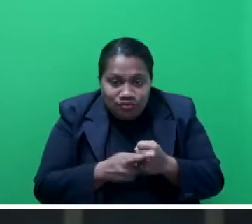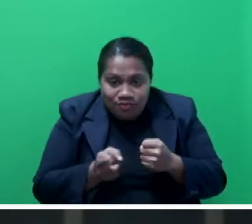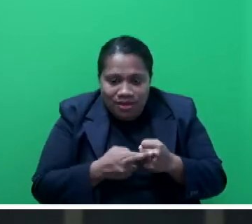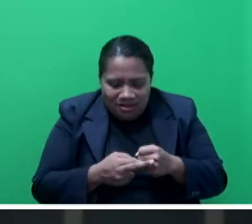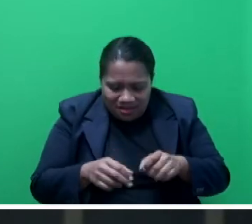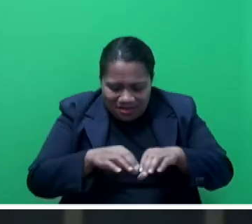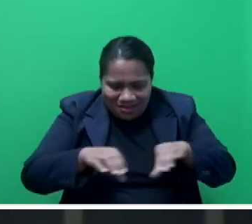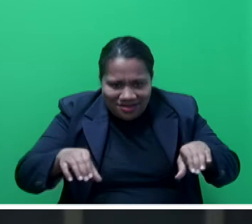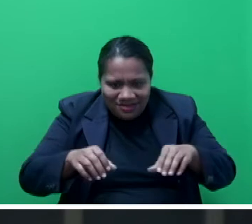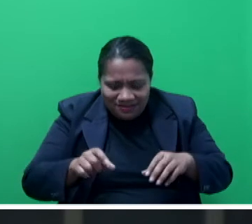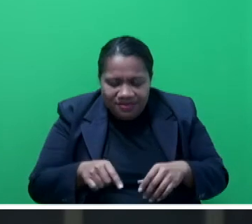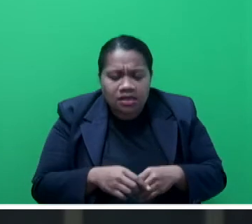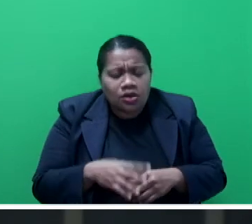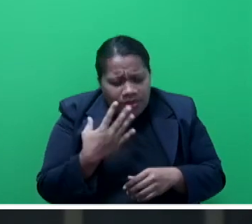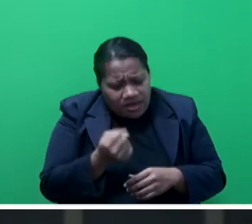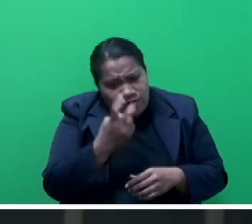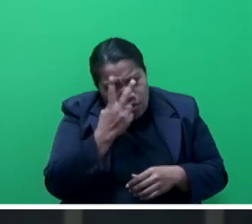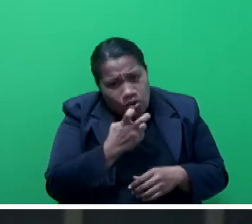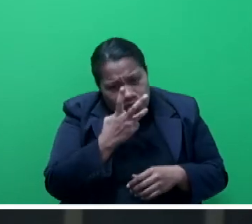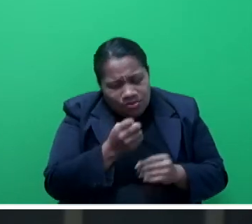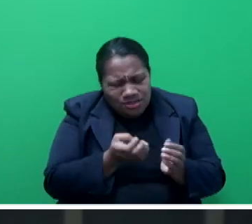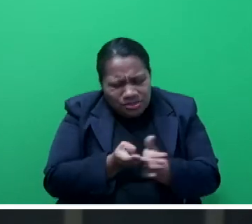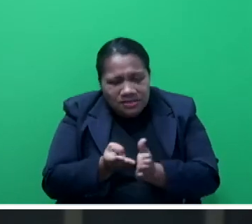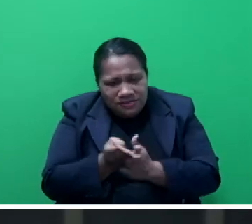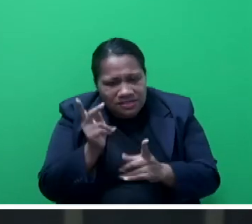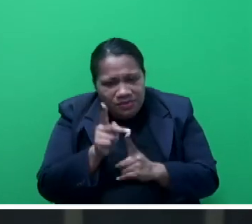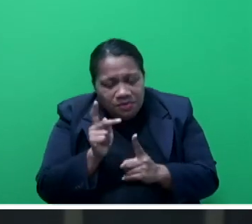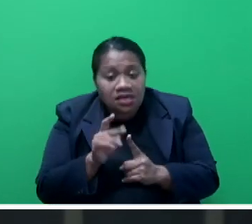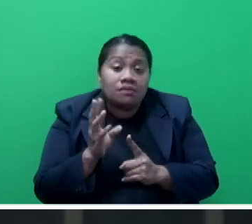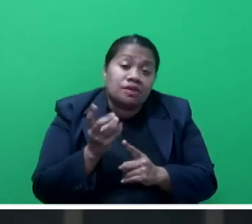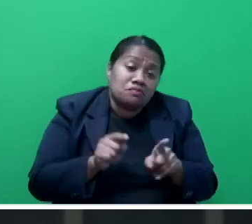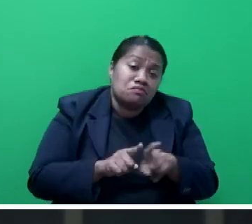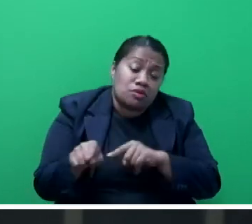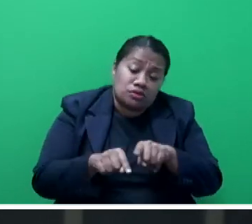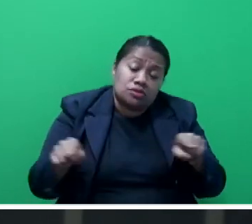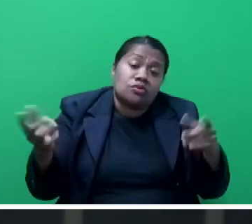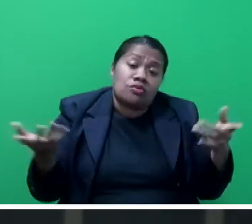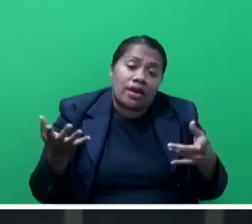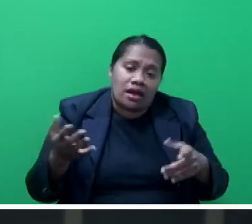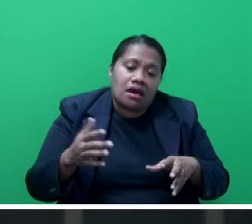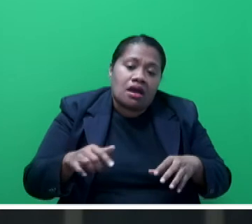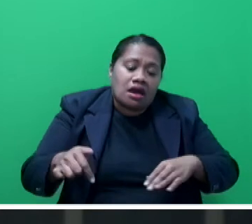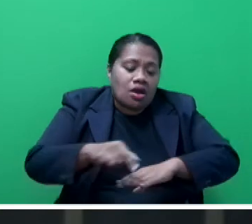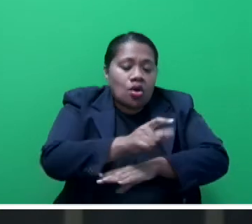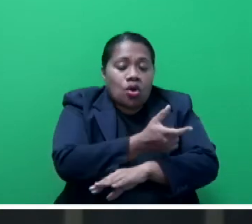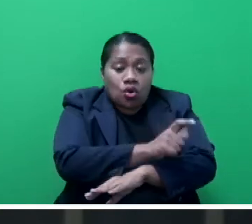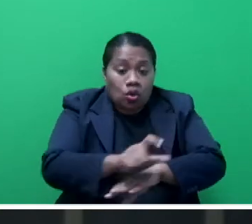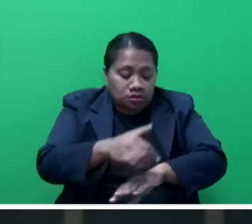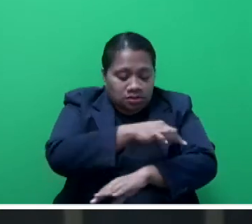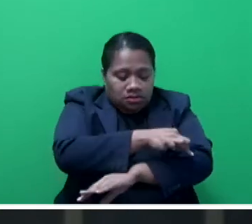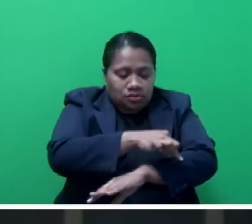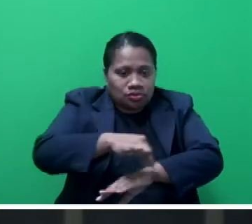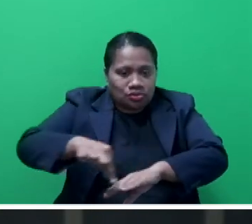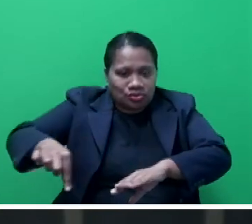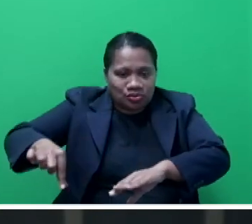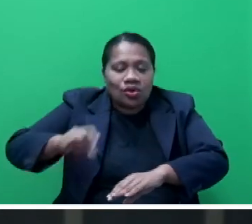old infrastructure that has served its purpose, and most of the reticulation system was built along the coastline in response to population demand.